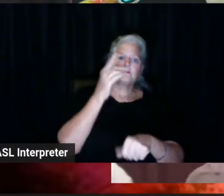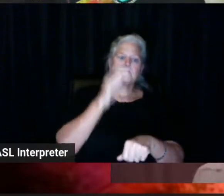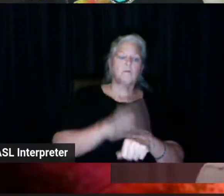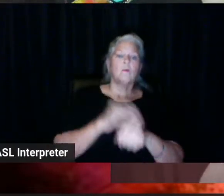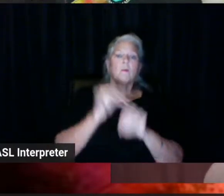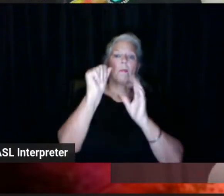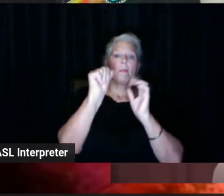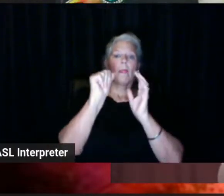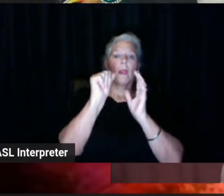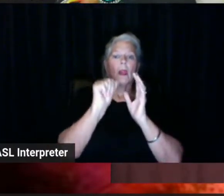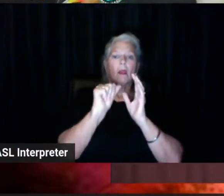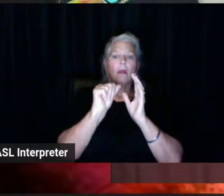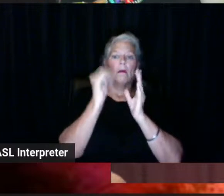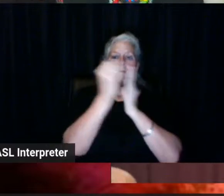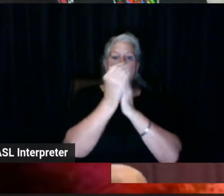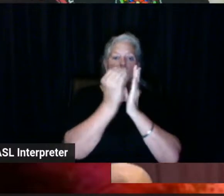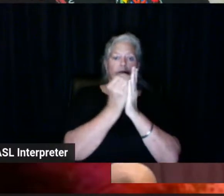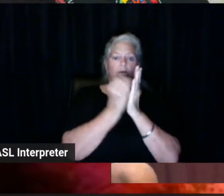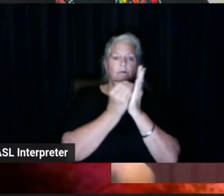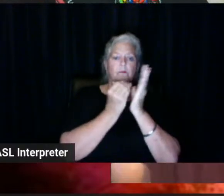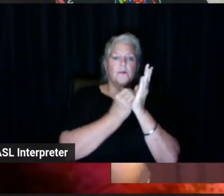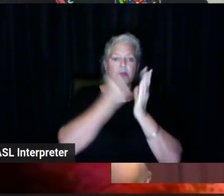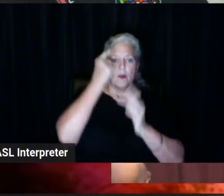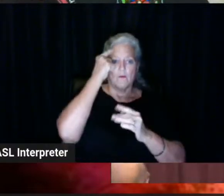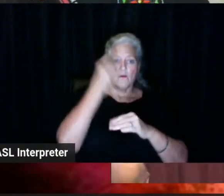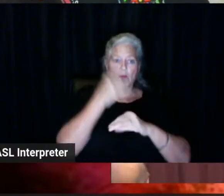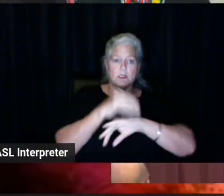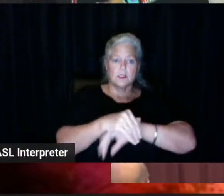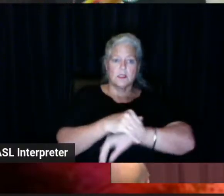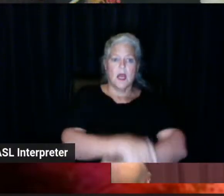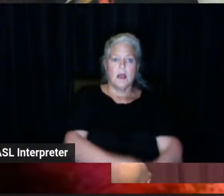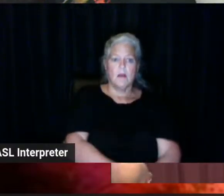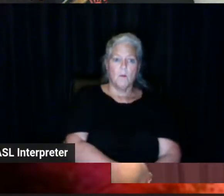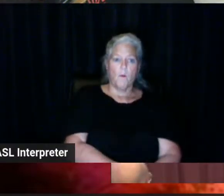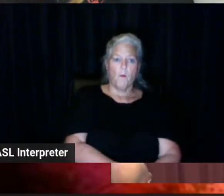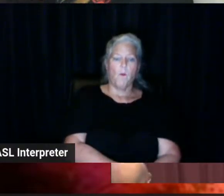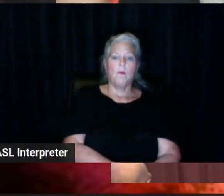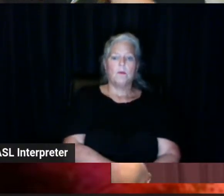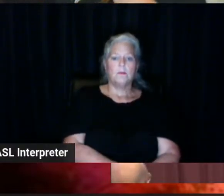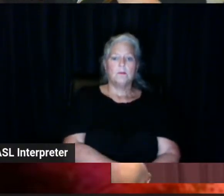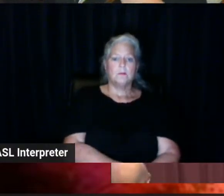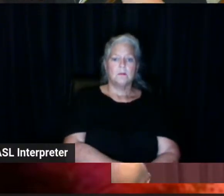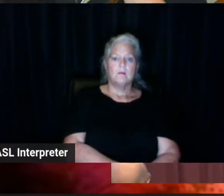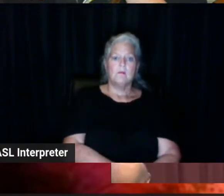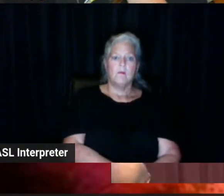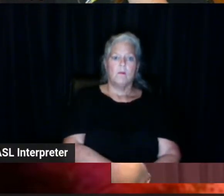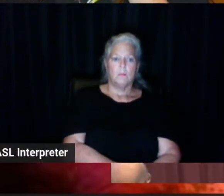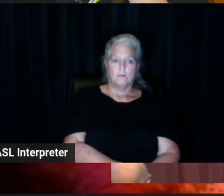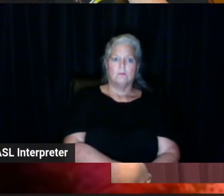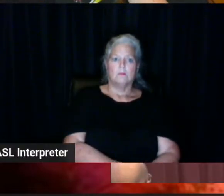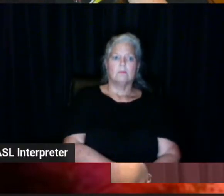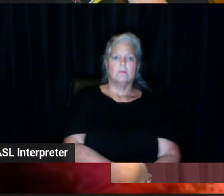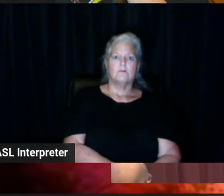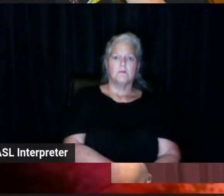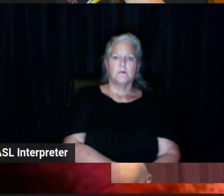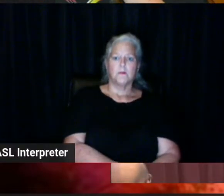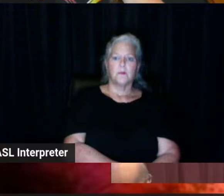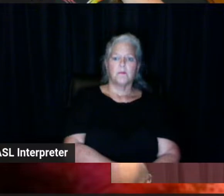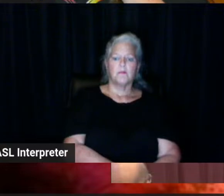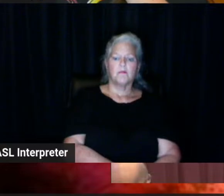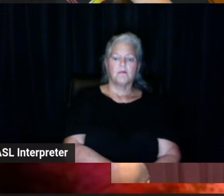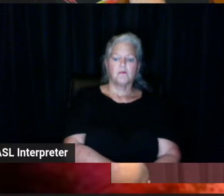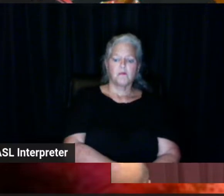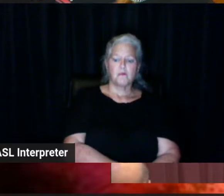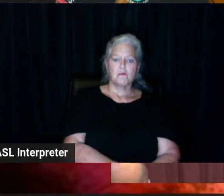want to step forward? Mr. Lynch, are you going to lynch him? Was that- Did I say no, that? No, it's Collins and Miss Lynch.